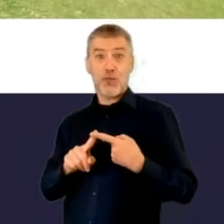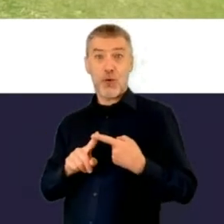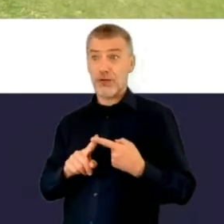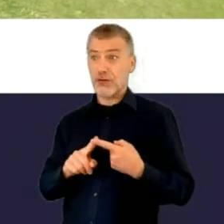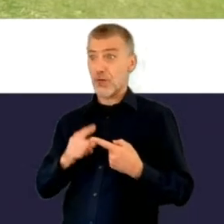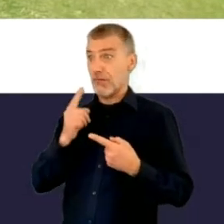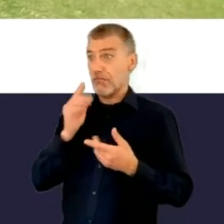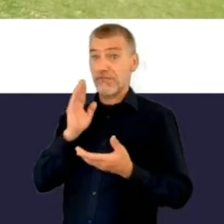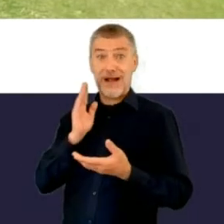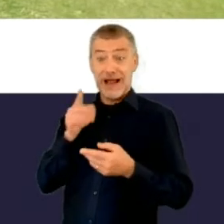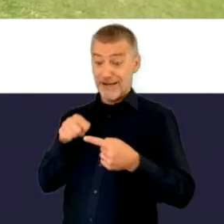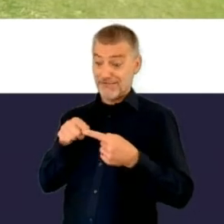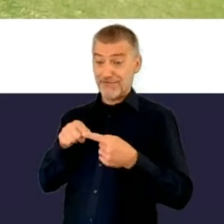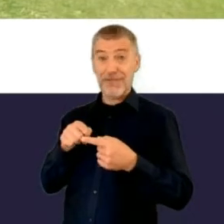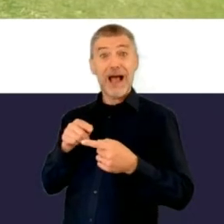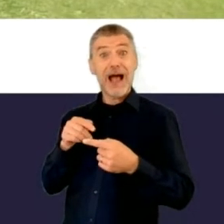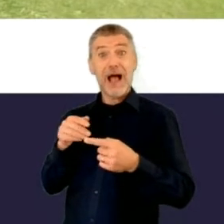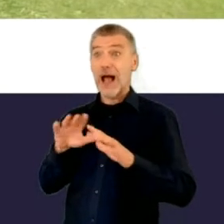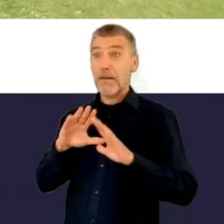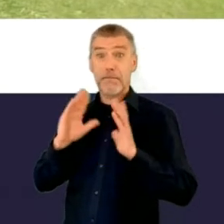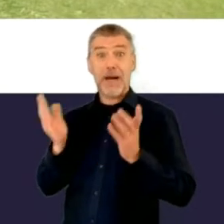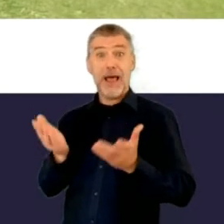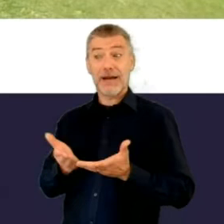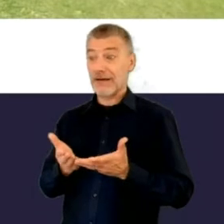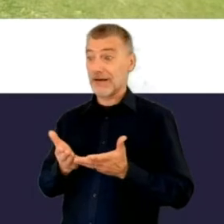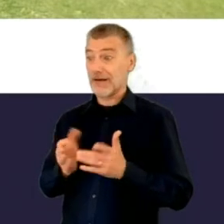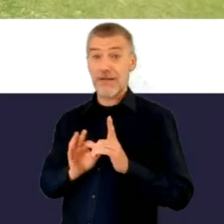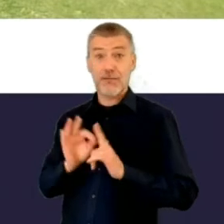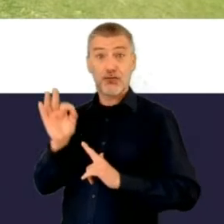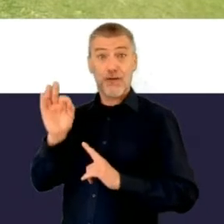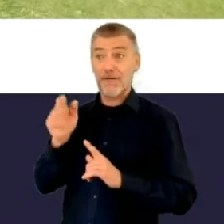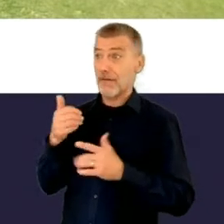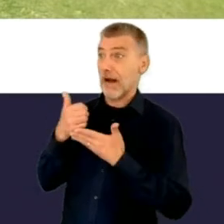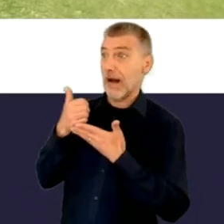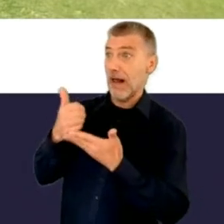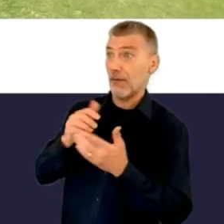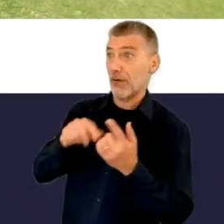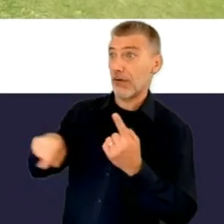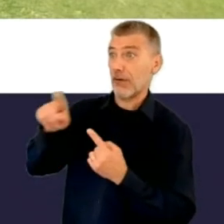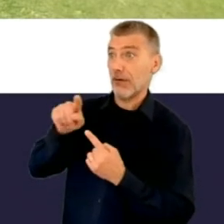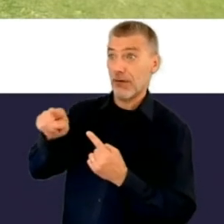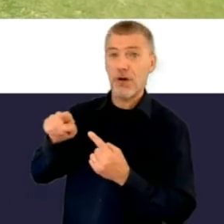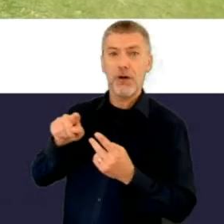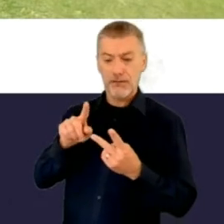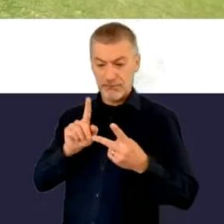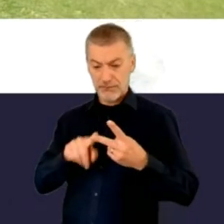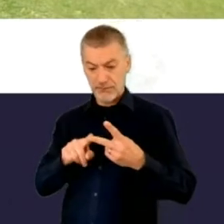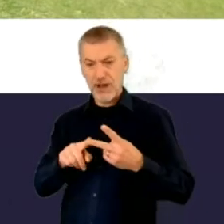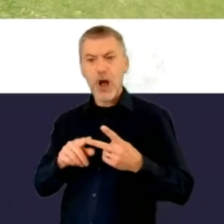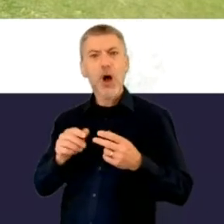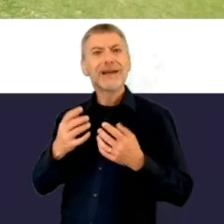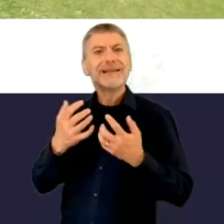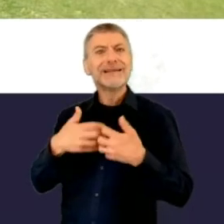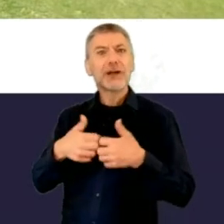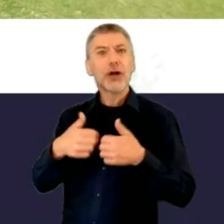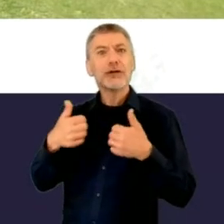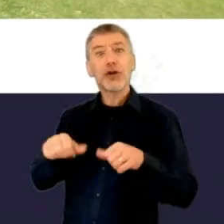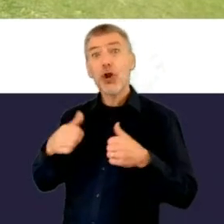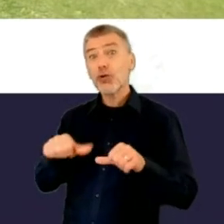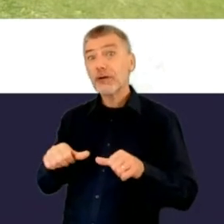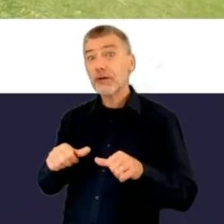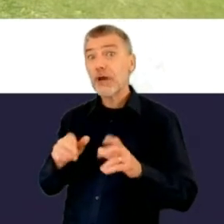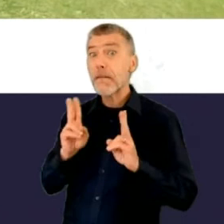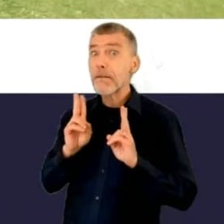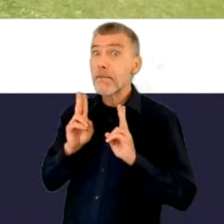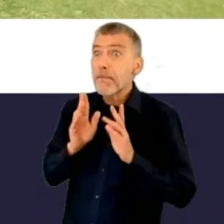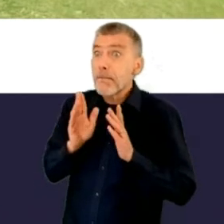we're helping the planet, but then two, we've also got to make sure that those technology solutions are also the ones that are helping